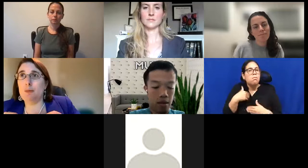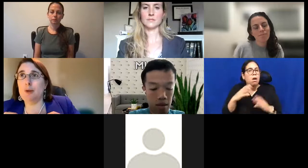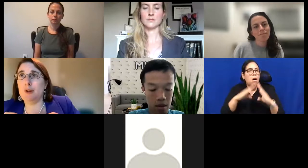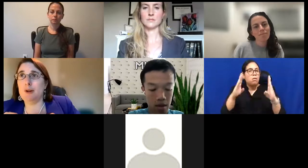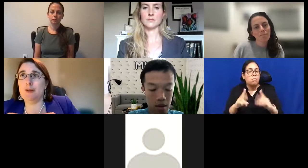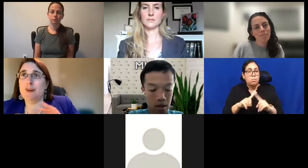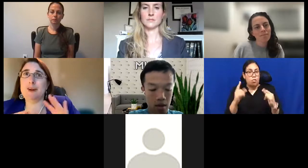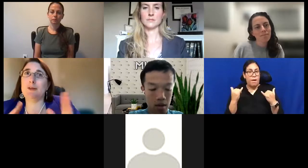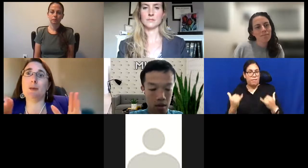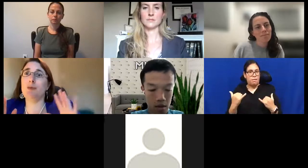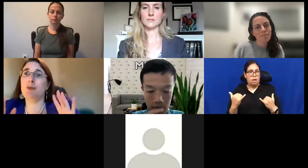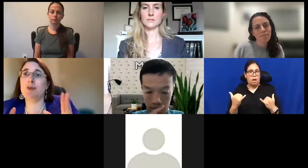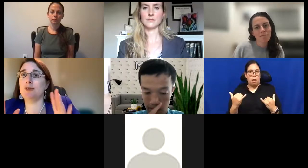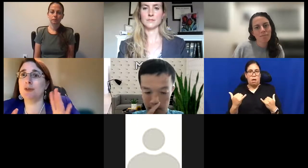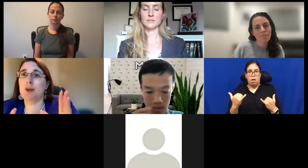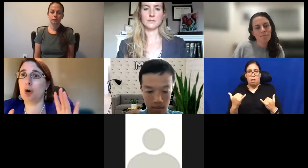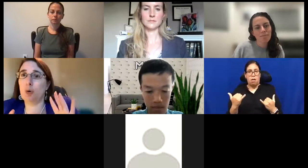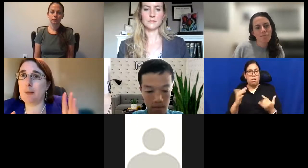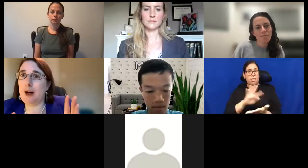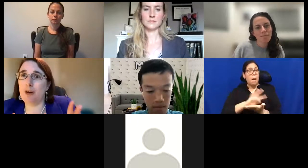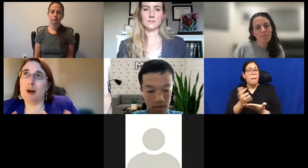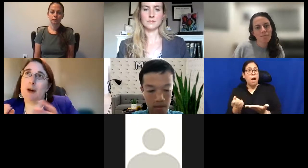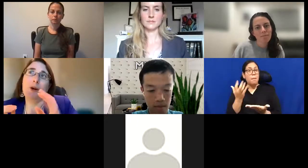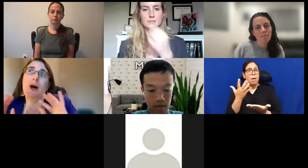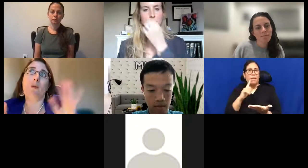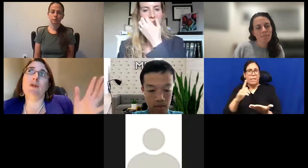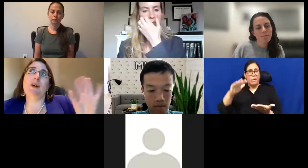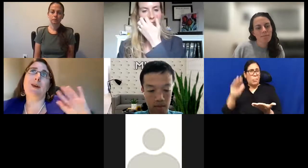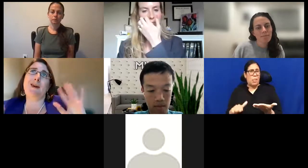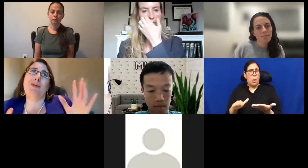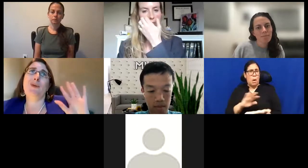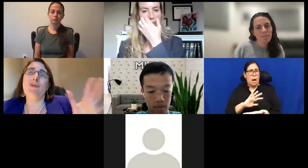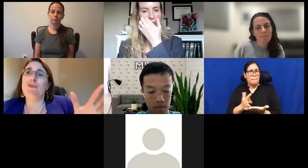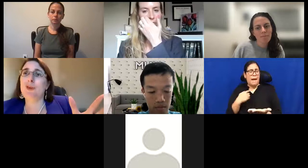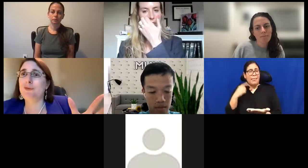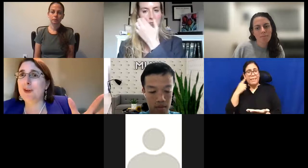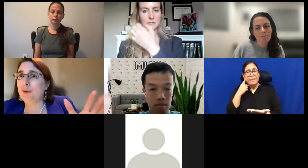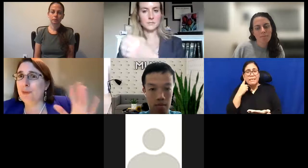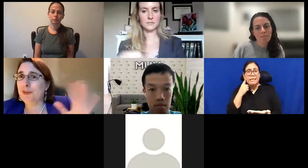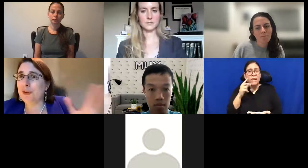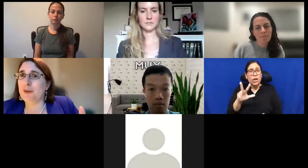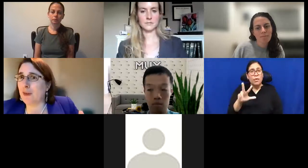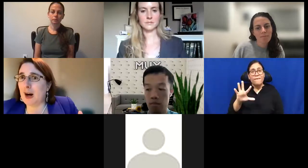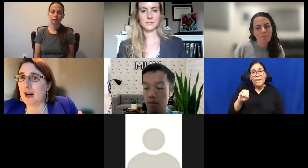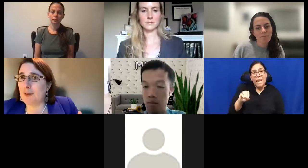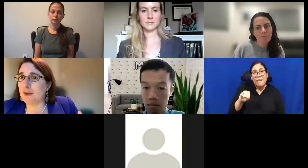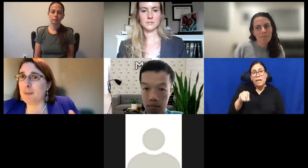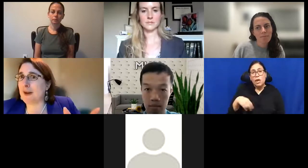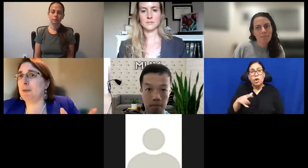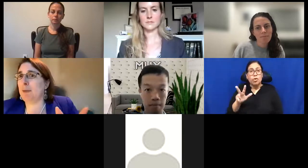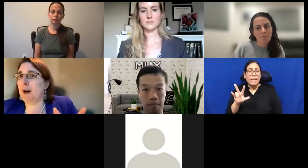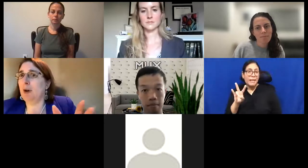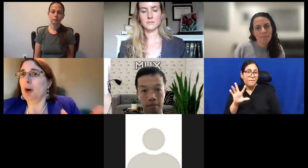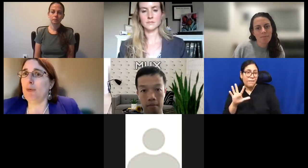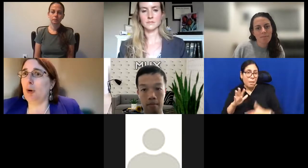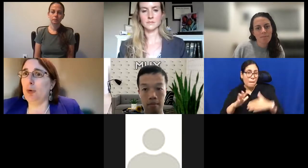amount in it's like something ridiculously low amount, like I want to say like $350 or $375 is the